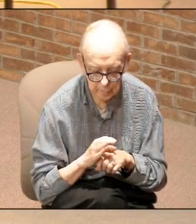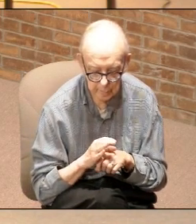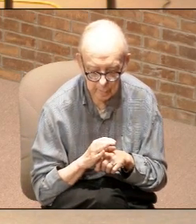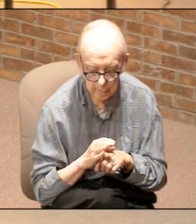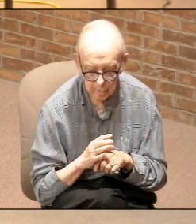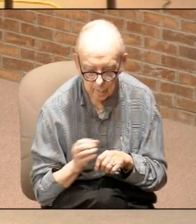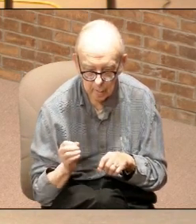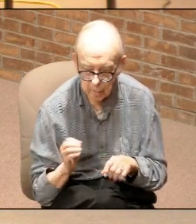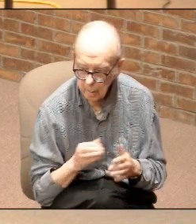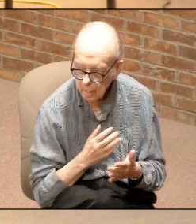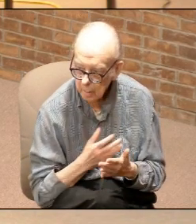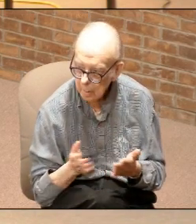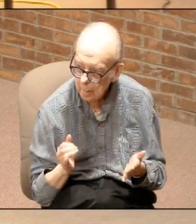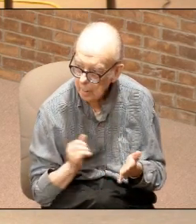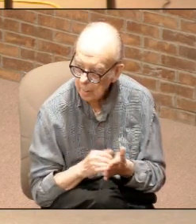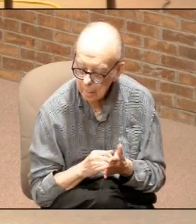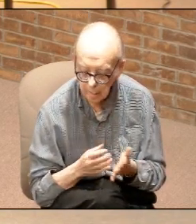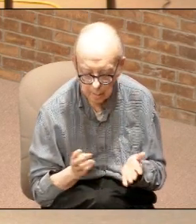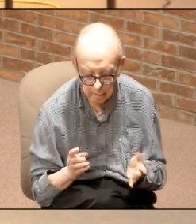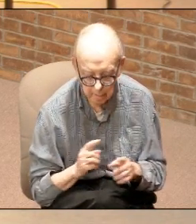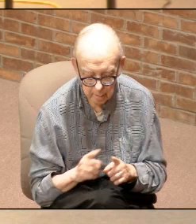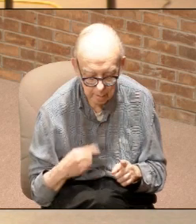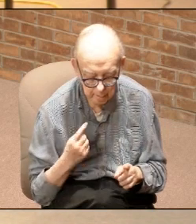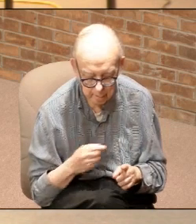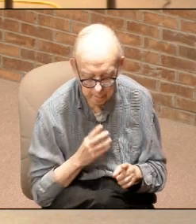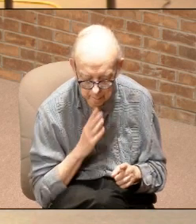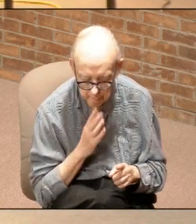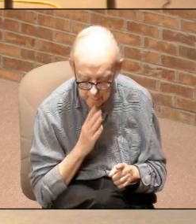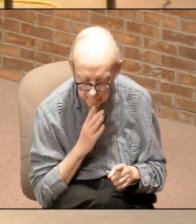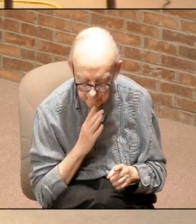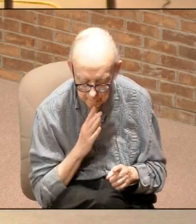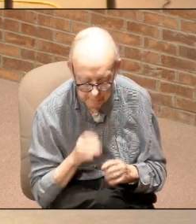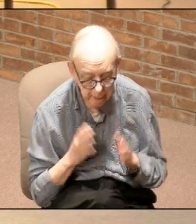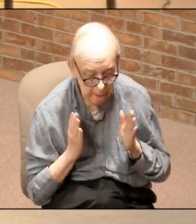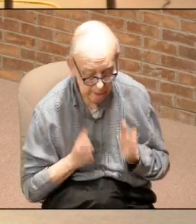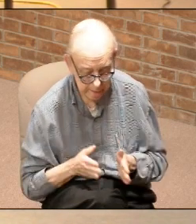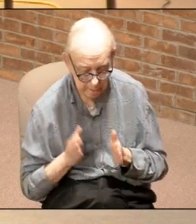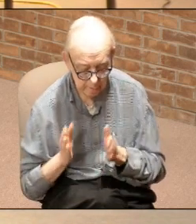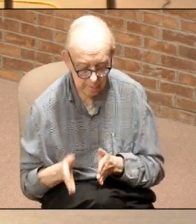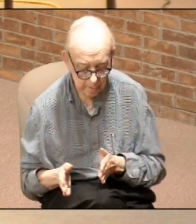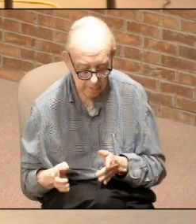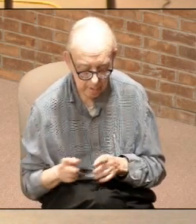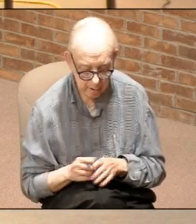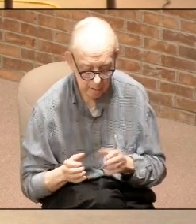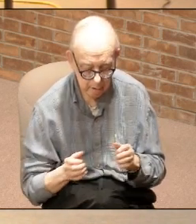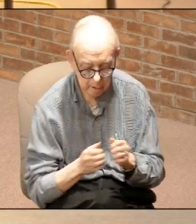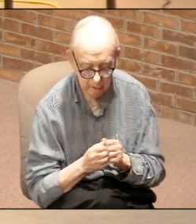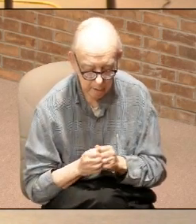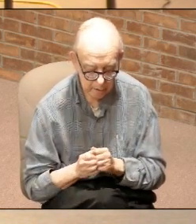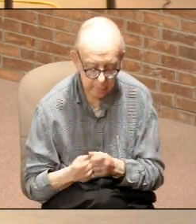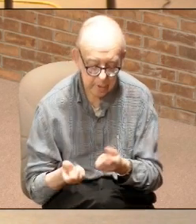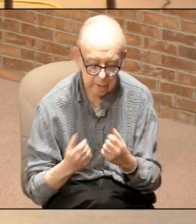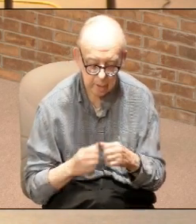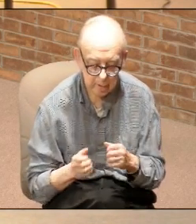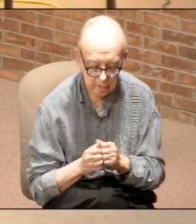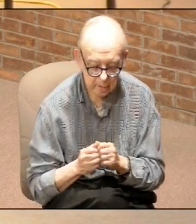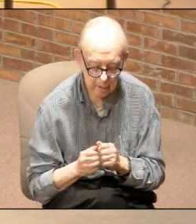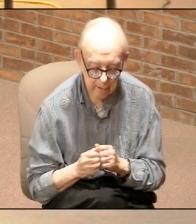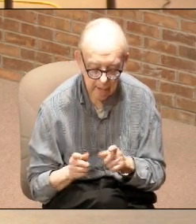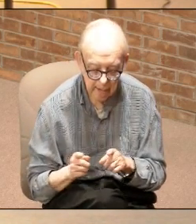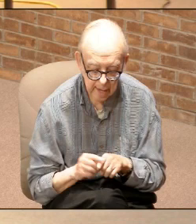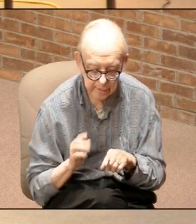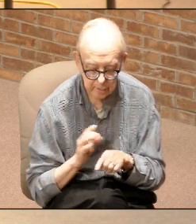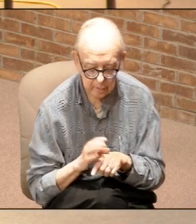and do things of that sort but we're talking about individuals as we collectively come together as the